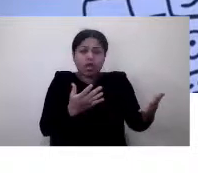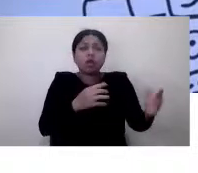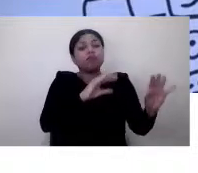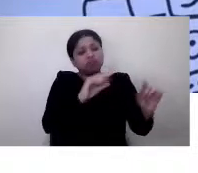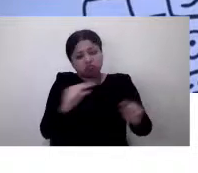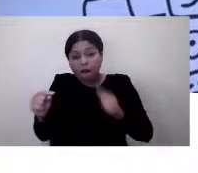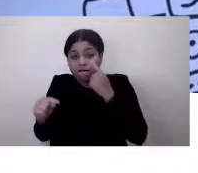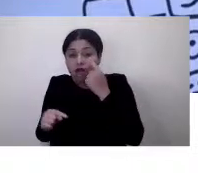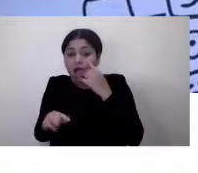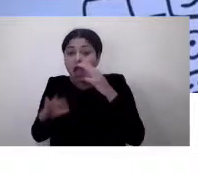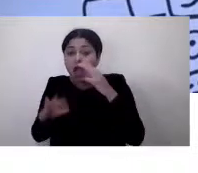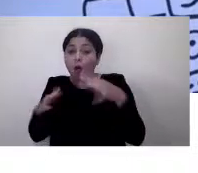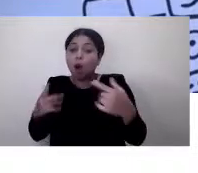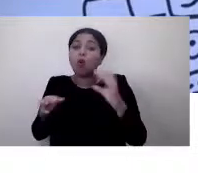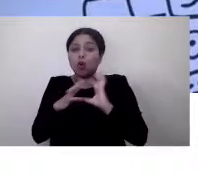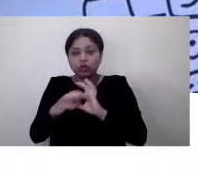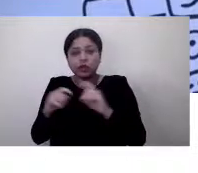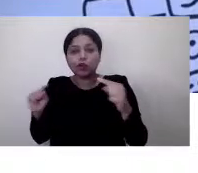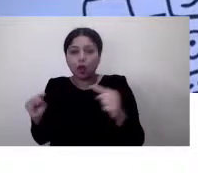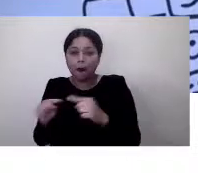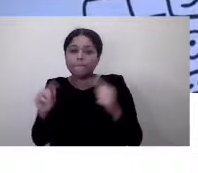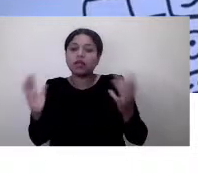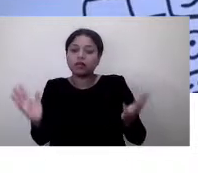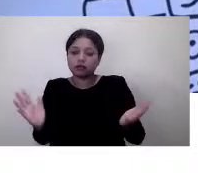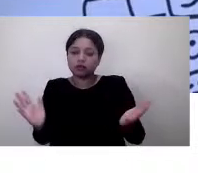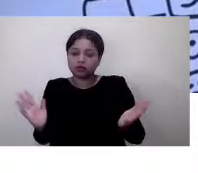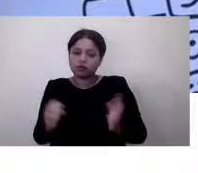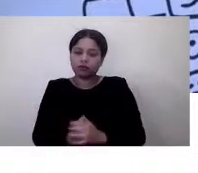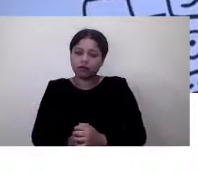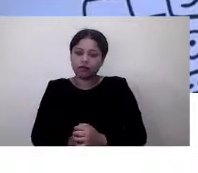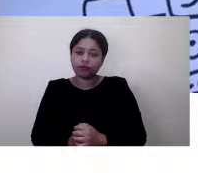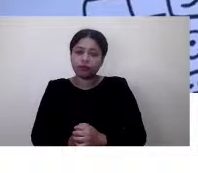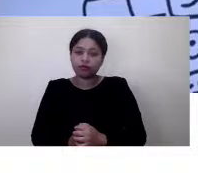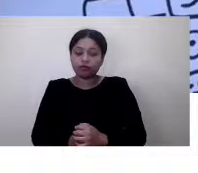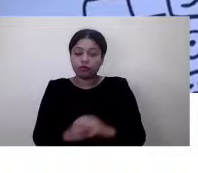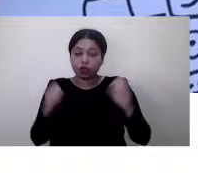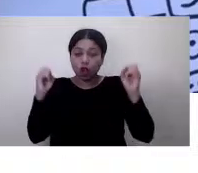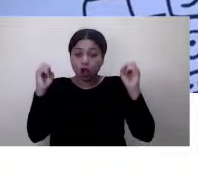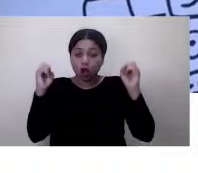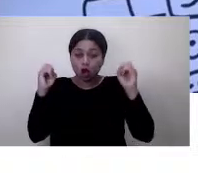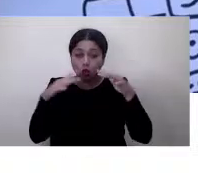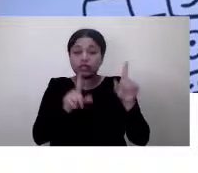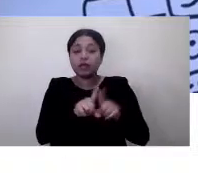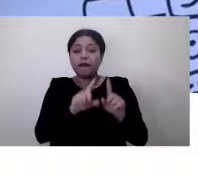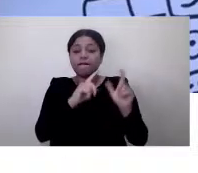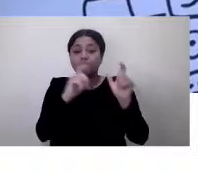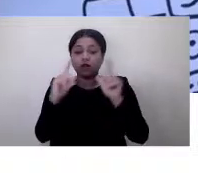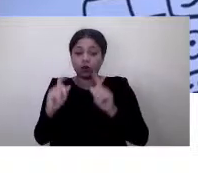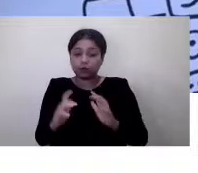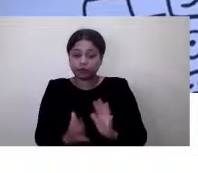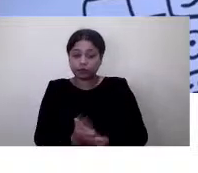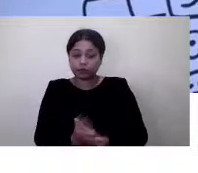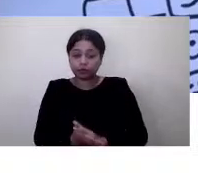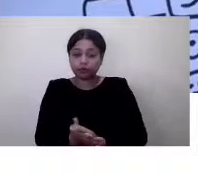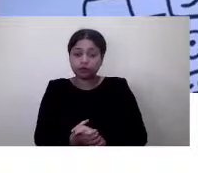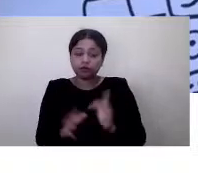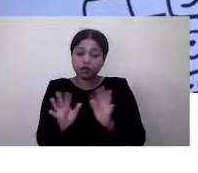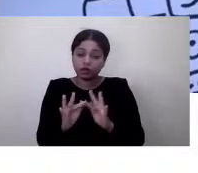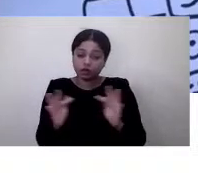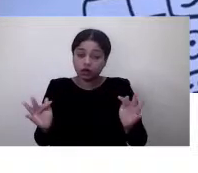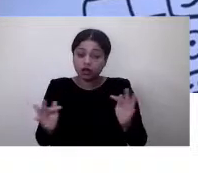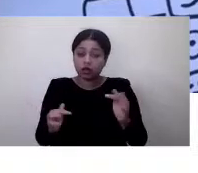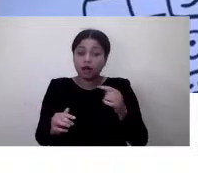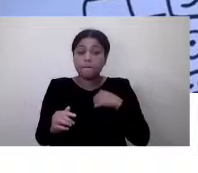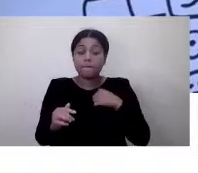Use pictures. This is a simple picture I drew to illustrate different means of transport. After that,